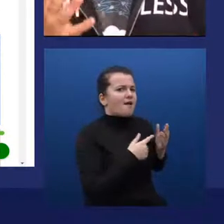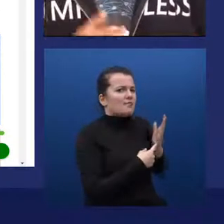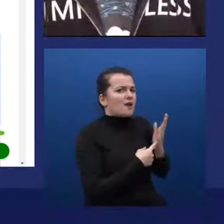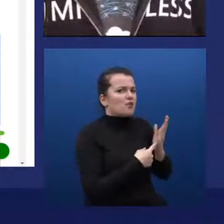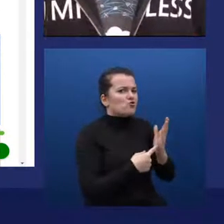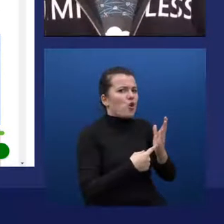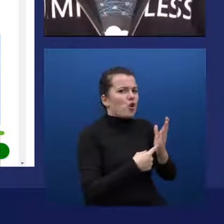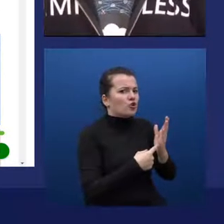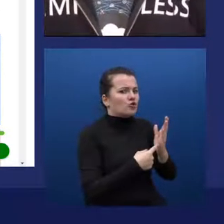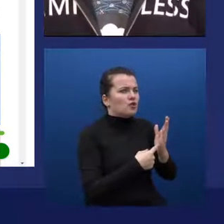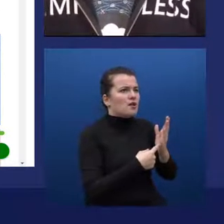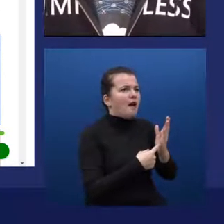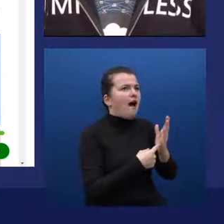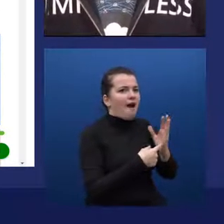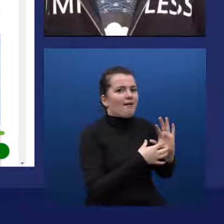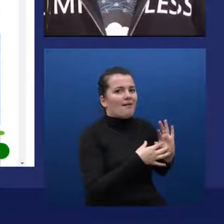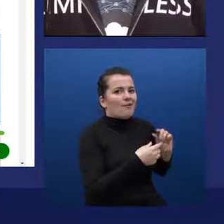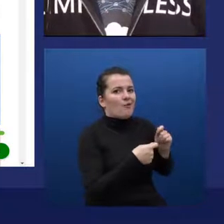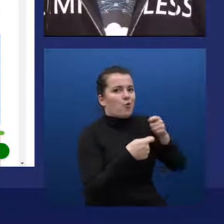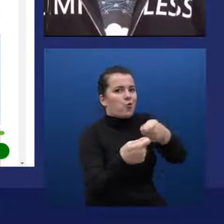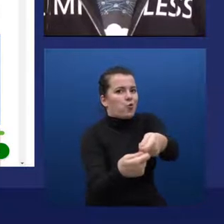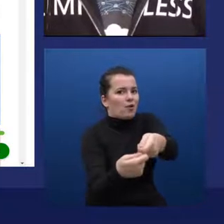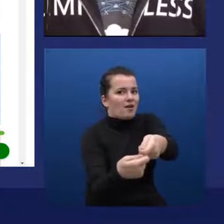day and the drone having problems stabilizing.